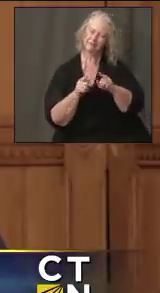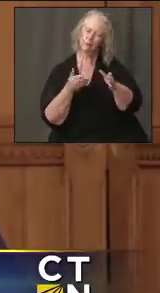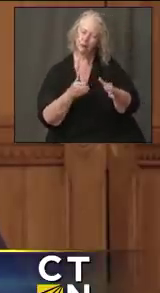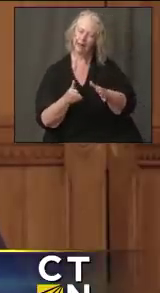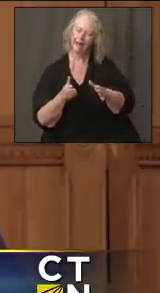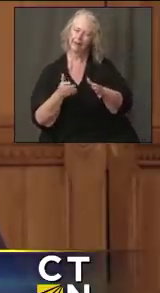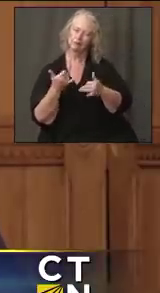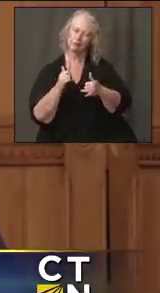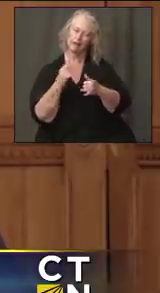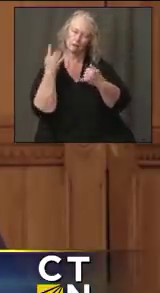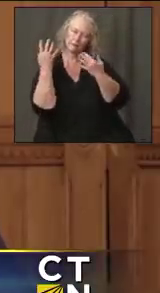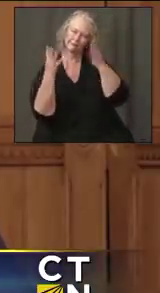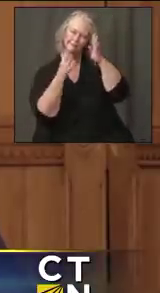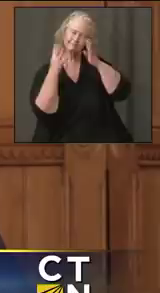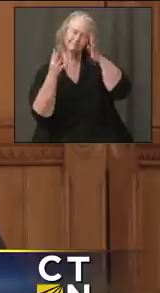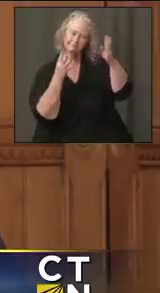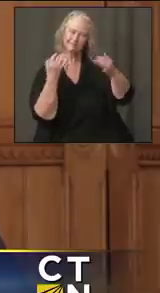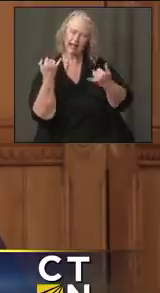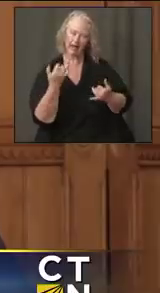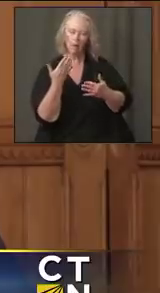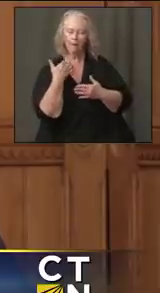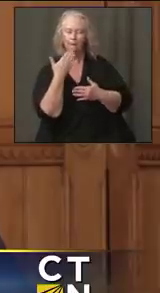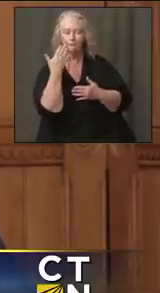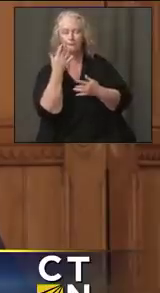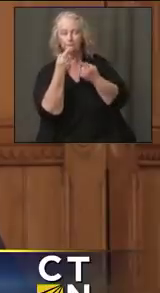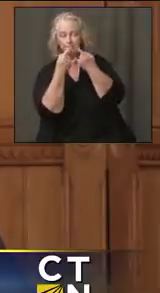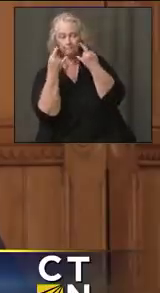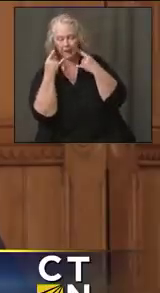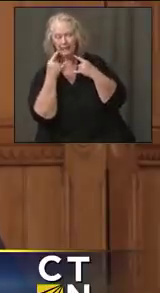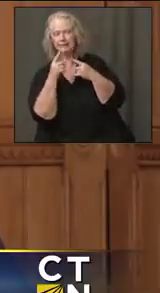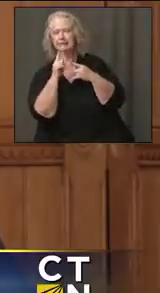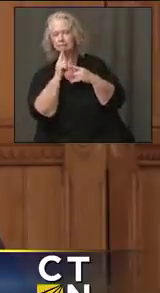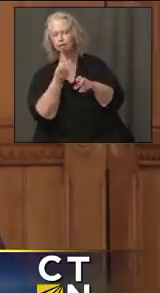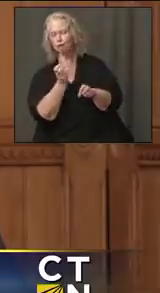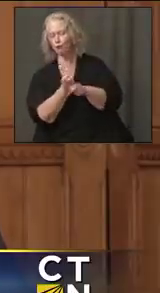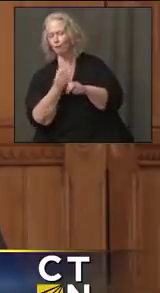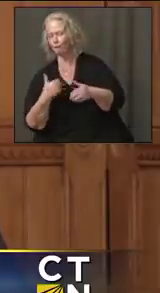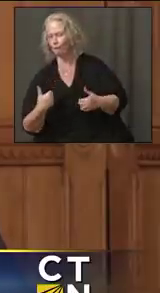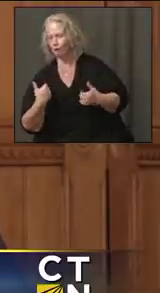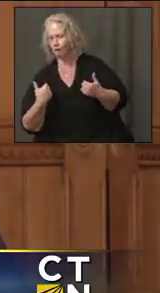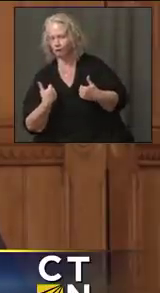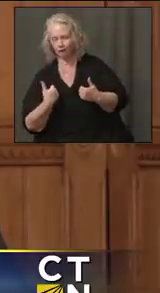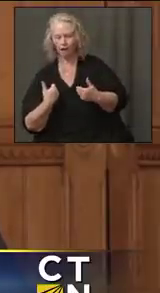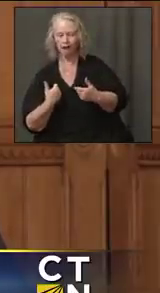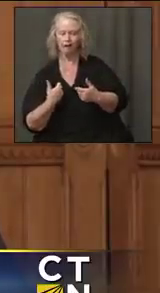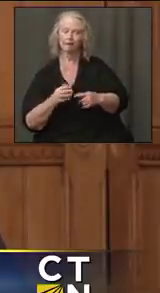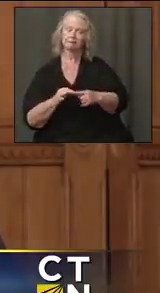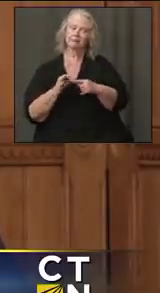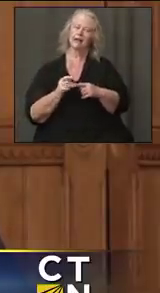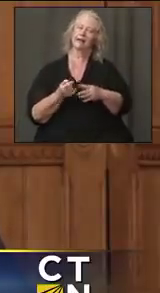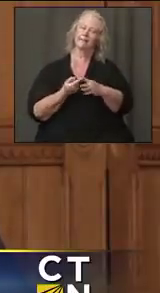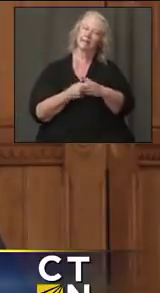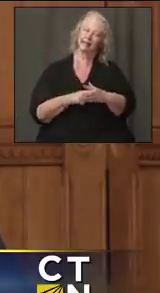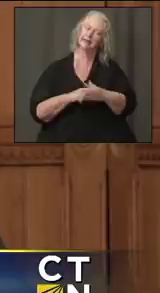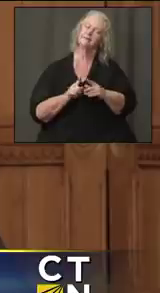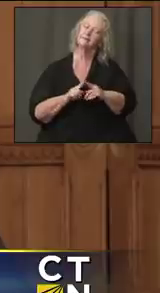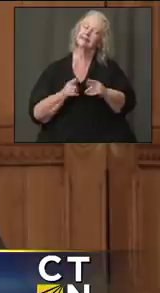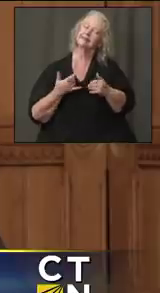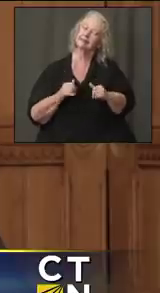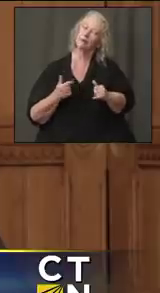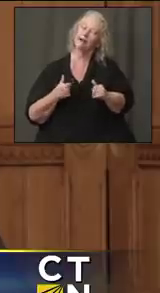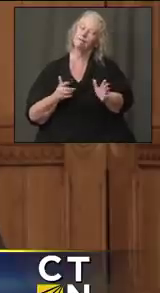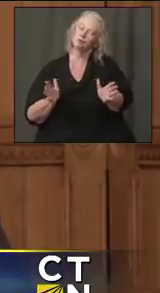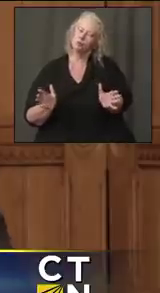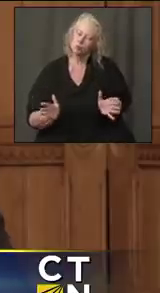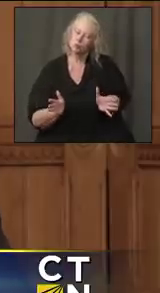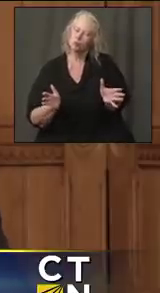approach. So we know that wearing masks is difficult for young children, especially in the beginning, but we have to work to